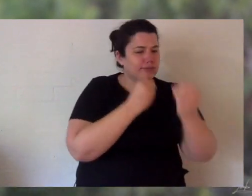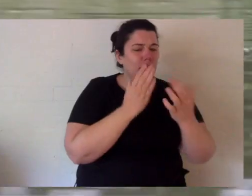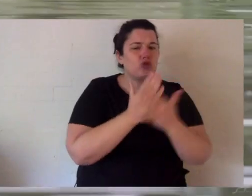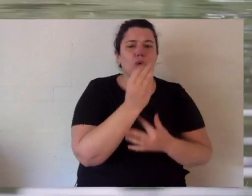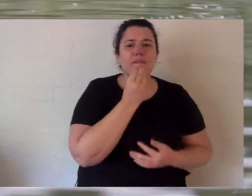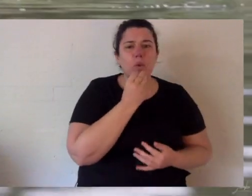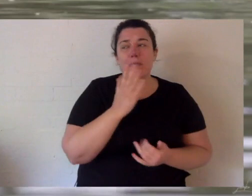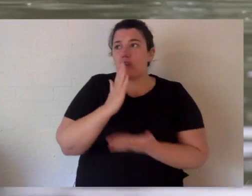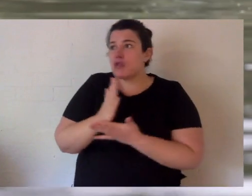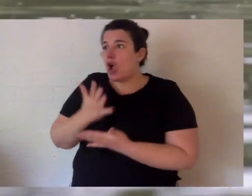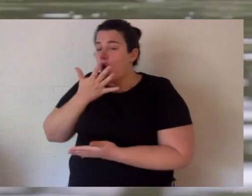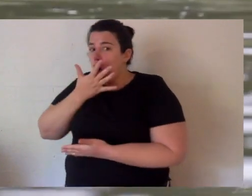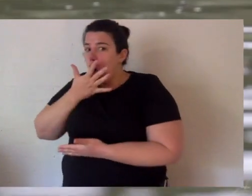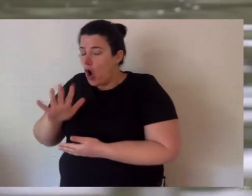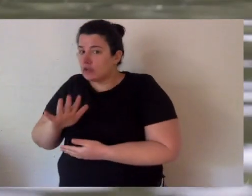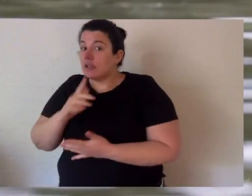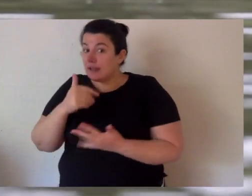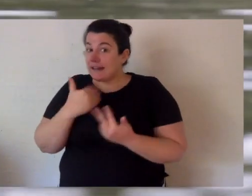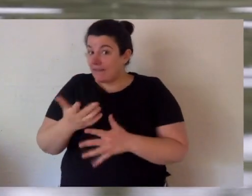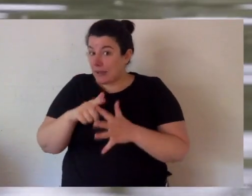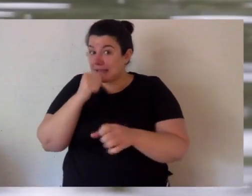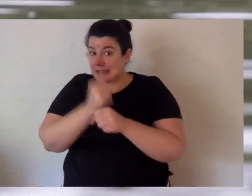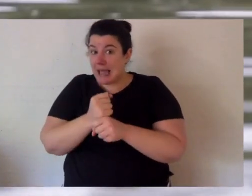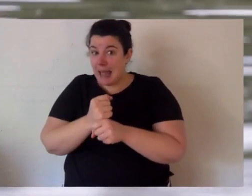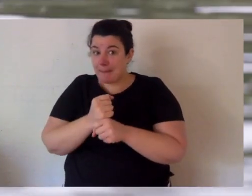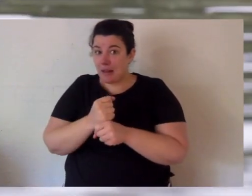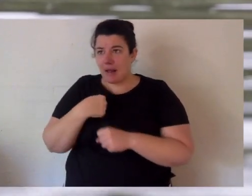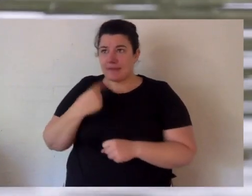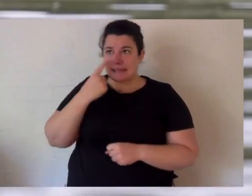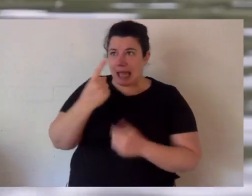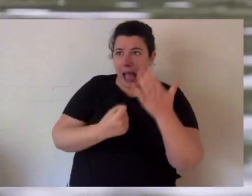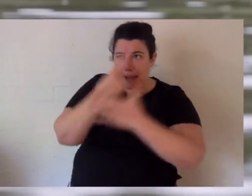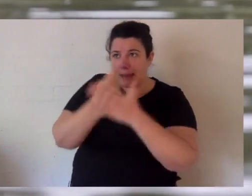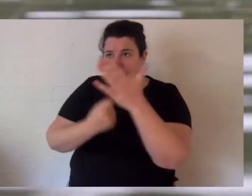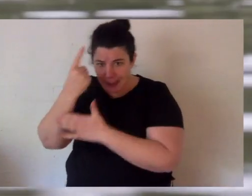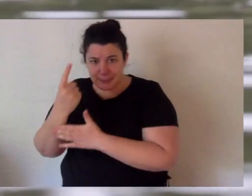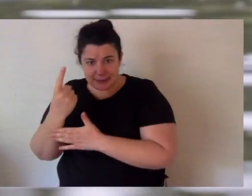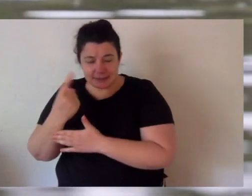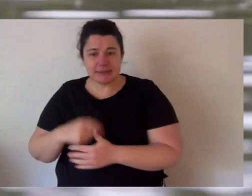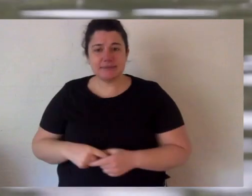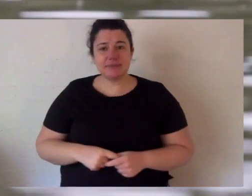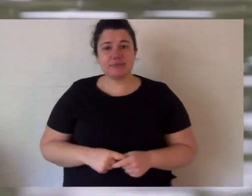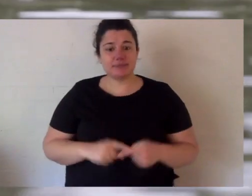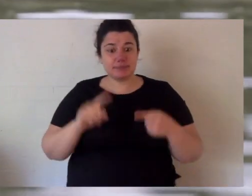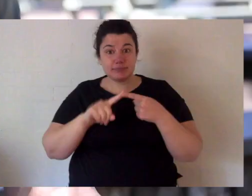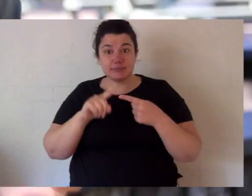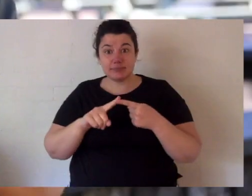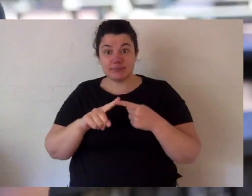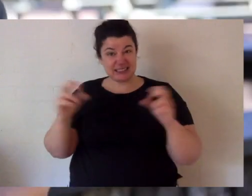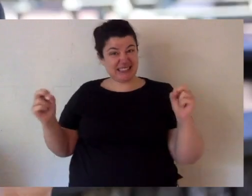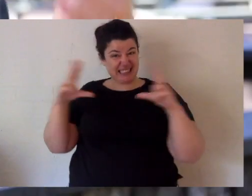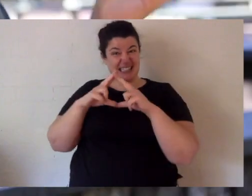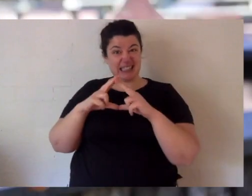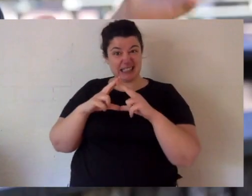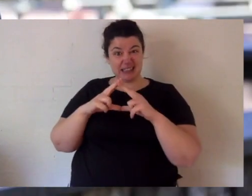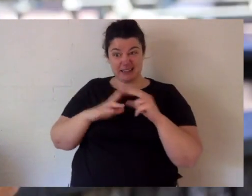eat. But when it gets really hot, and I'll tell you two examples of very different places I've seen flying foxes drink. One